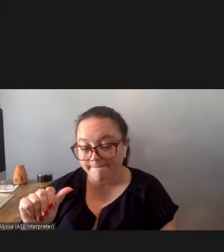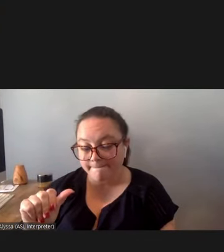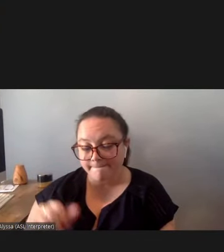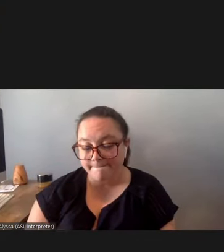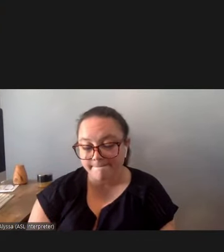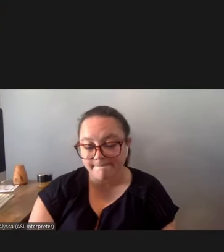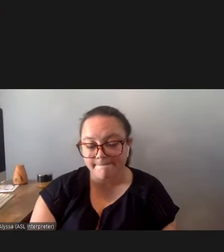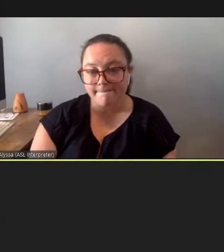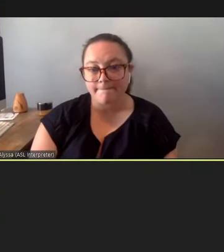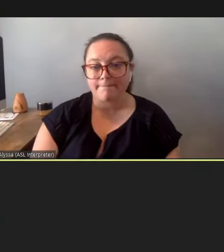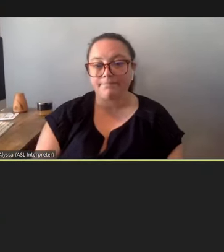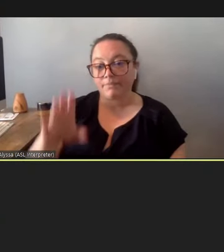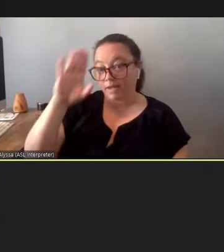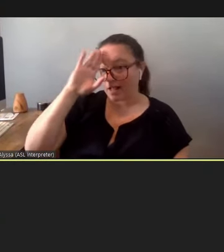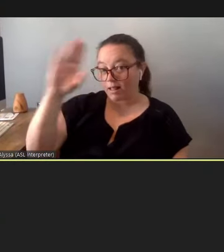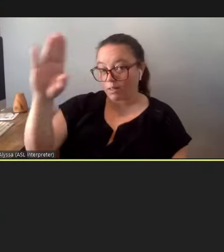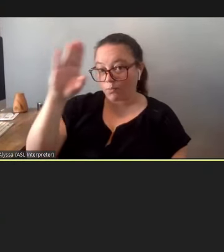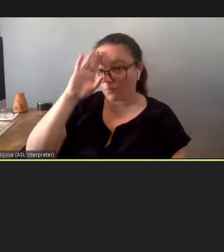Hello.